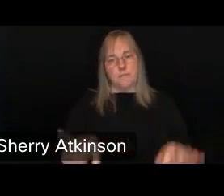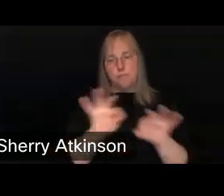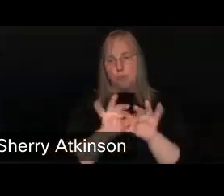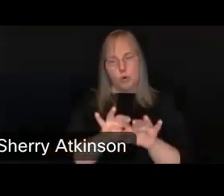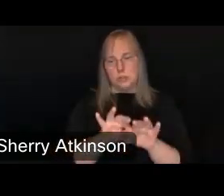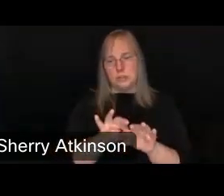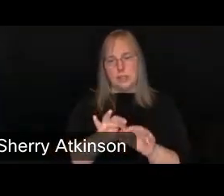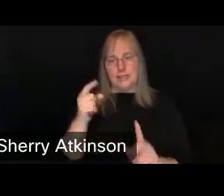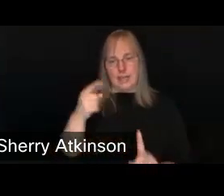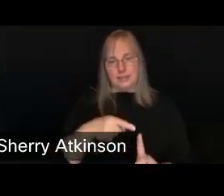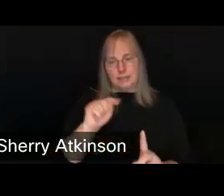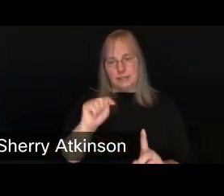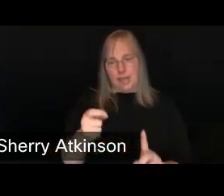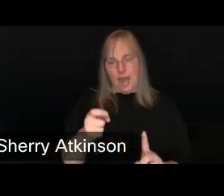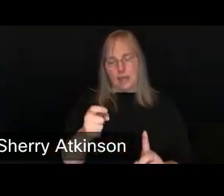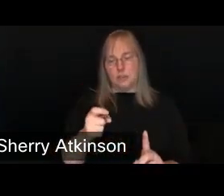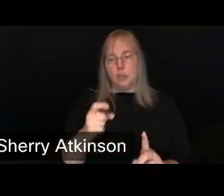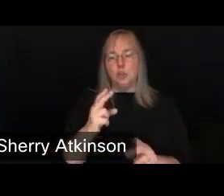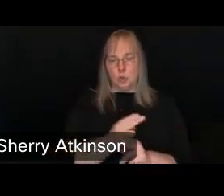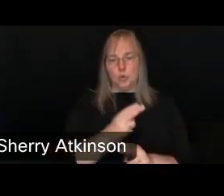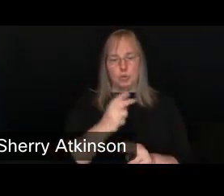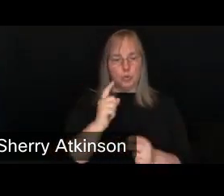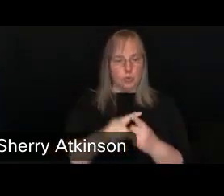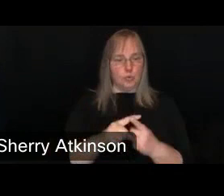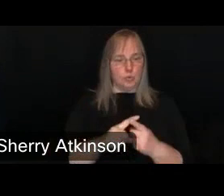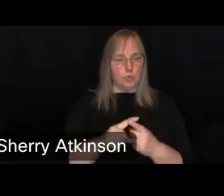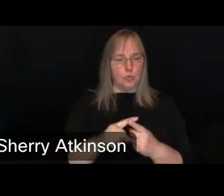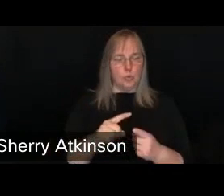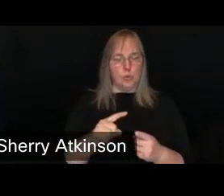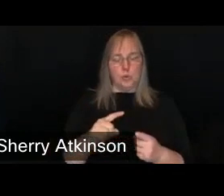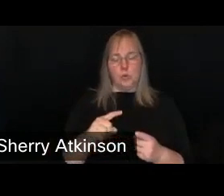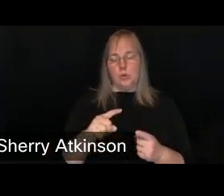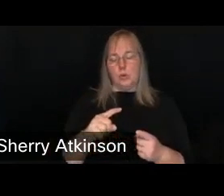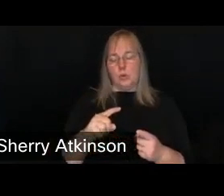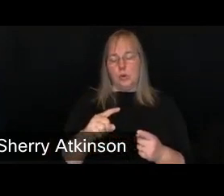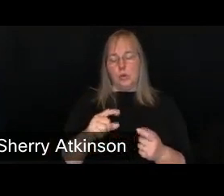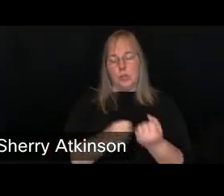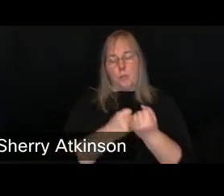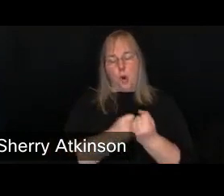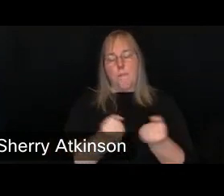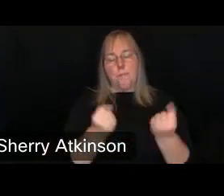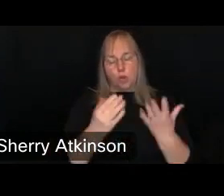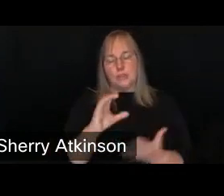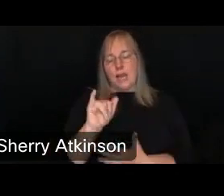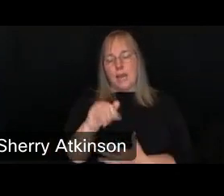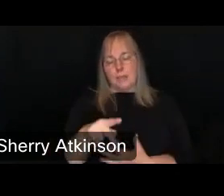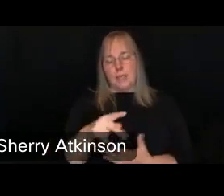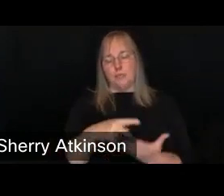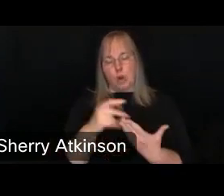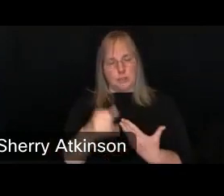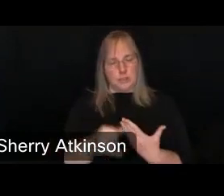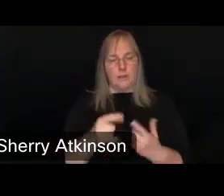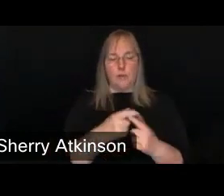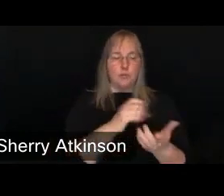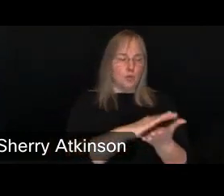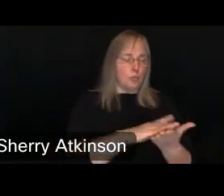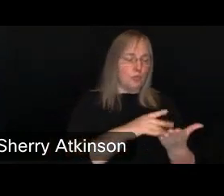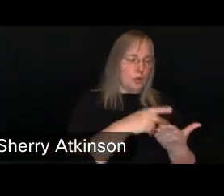tax used to support multiple CIP projects, from school project to recreation parks, their